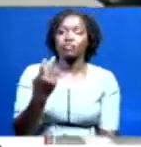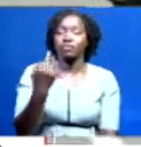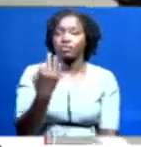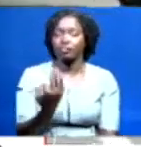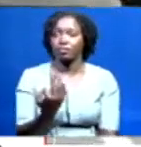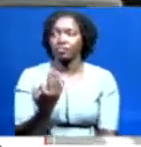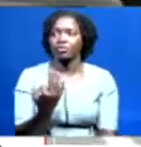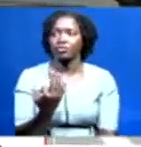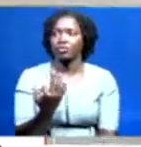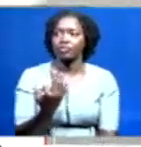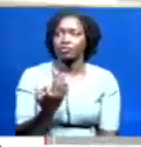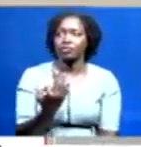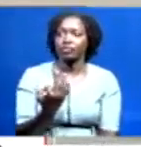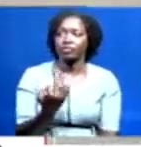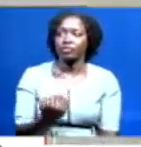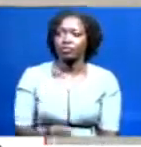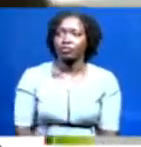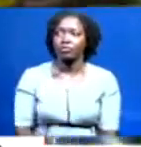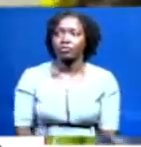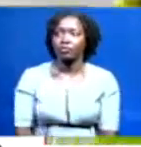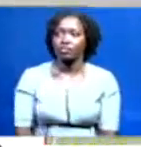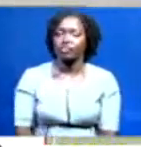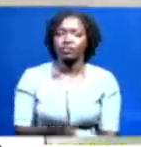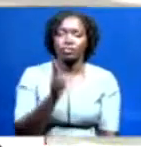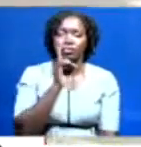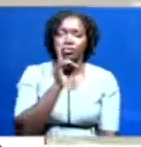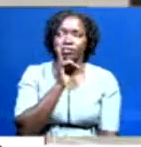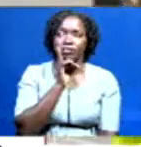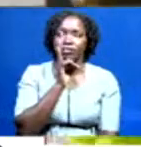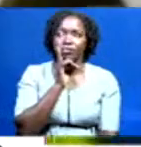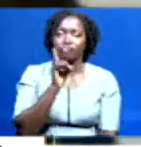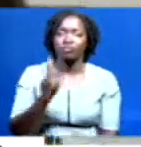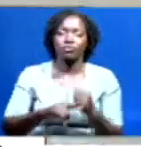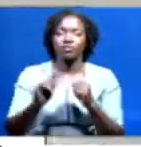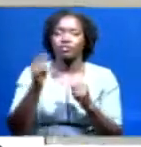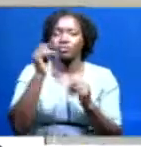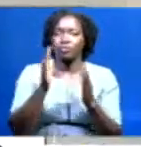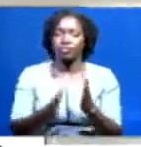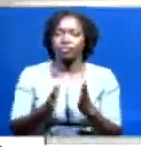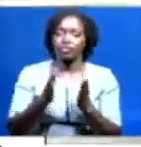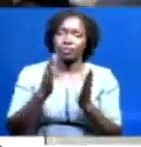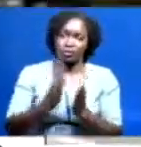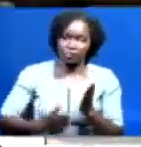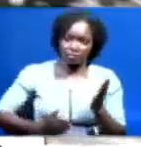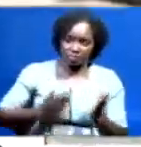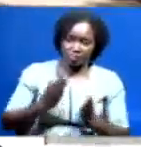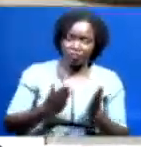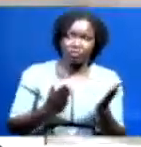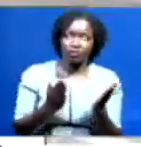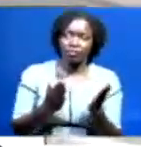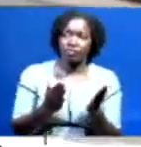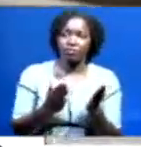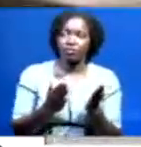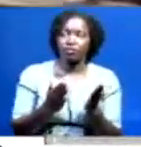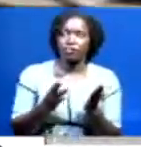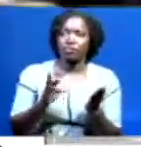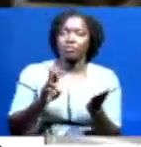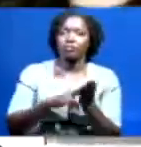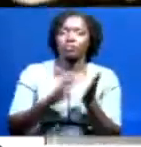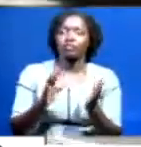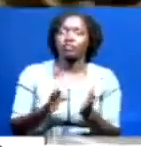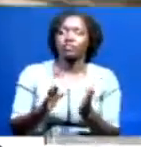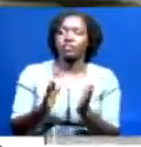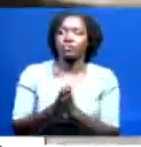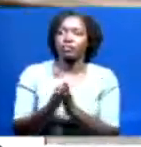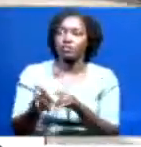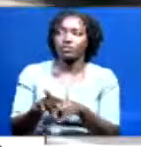26 minutes and 21 seconds. Tomorrow, 6 Kenyan elite runners led by World Marathon record holder Eliud Kipchoge will take part